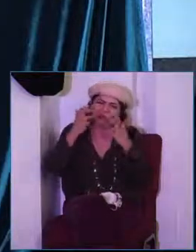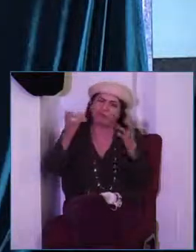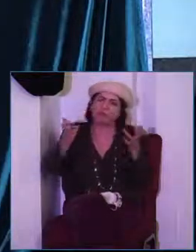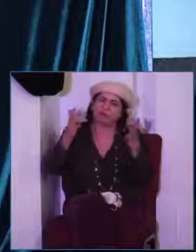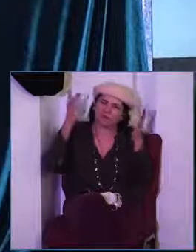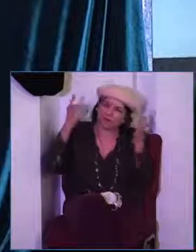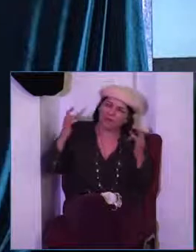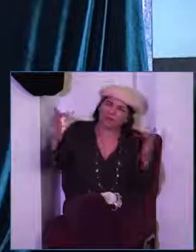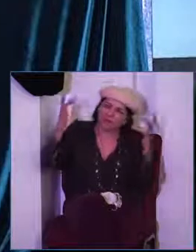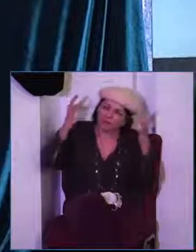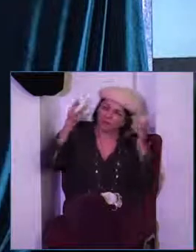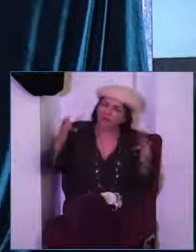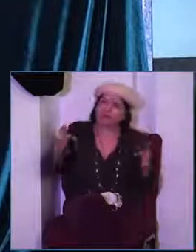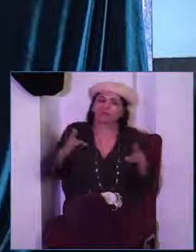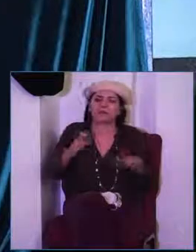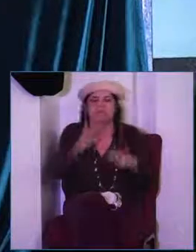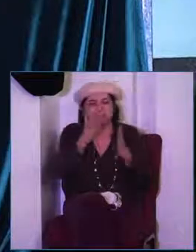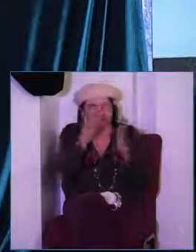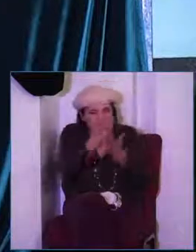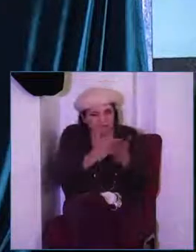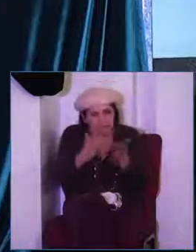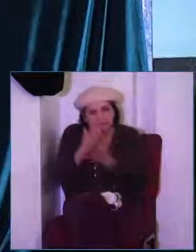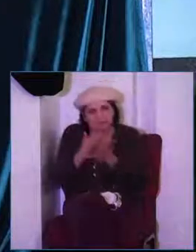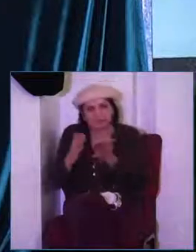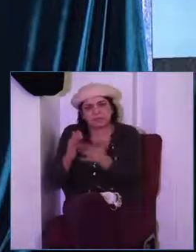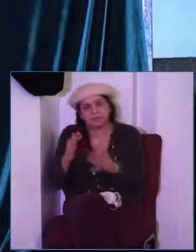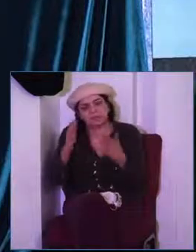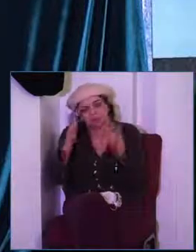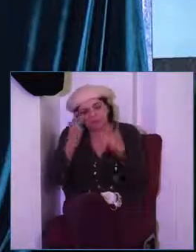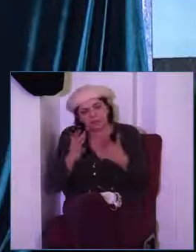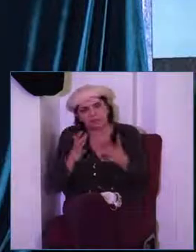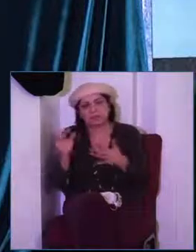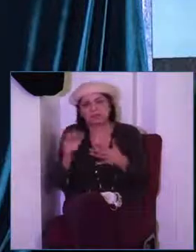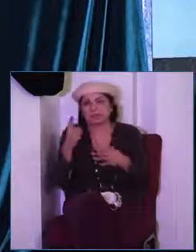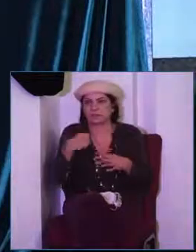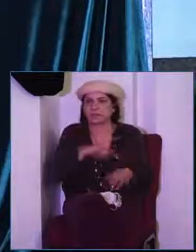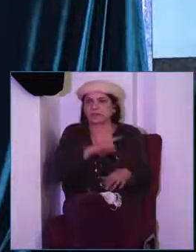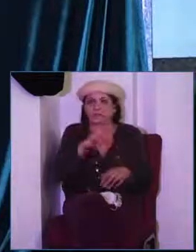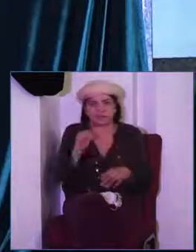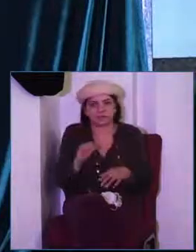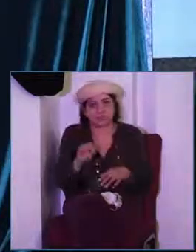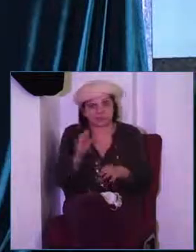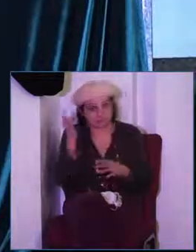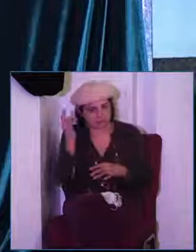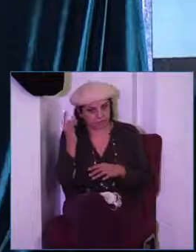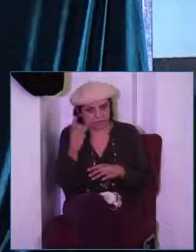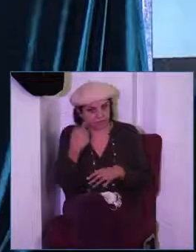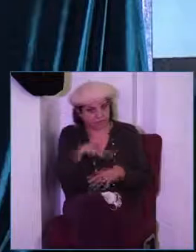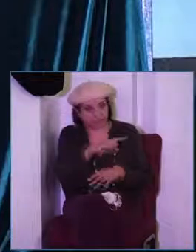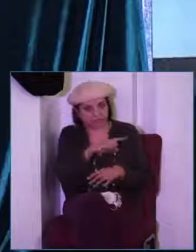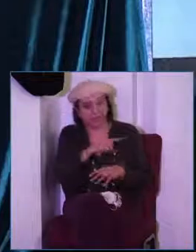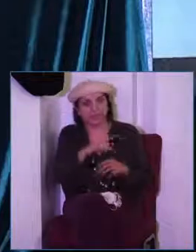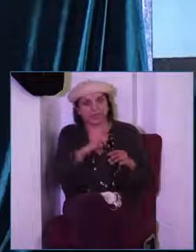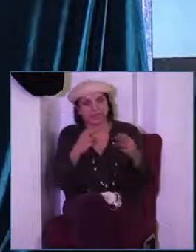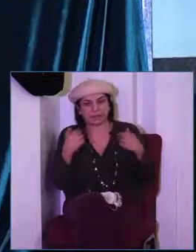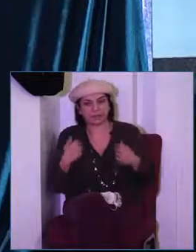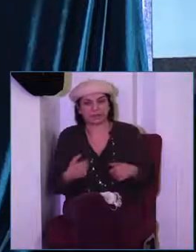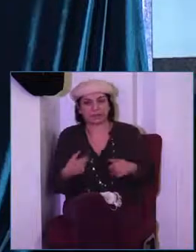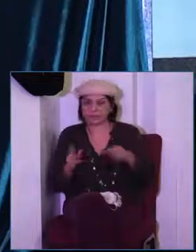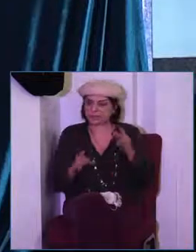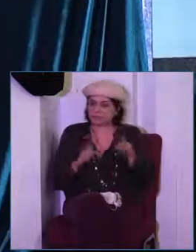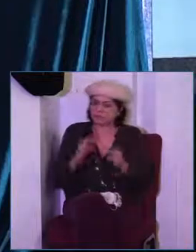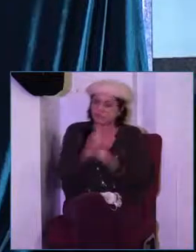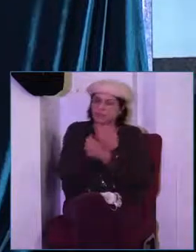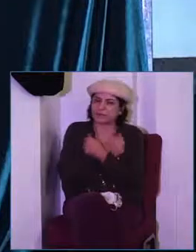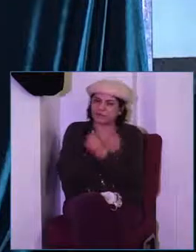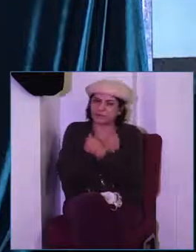went through all the stages of grief just like we do because they were human. And the ones that loved Jesus